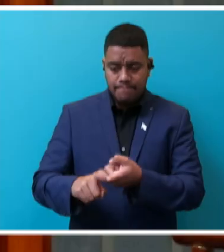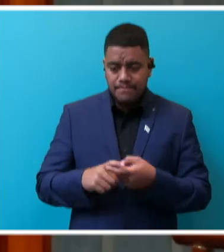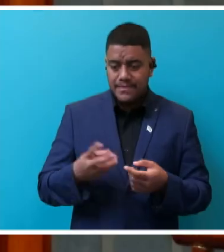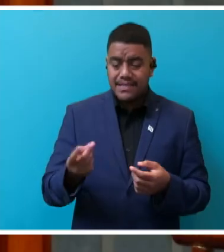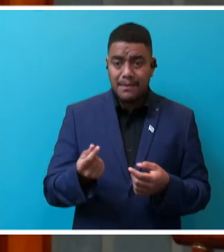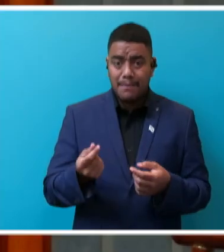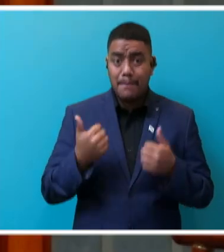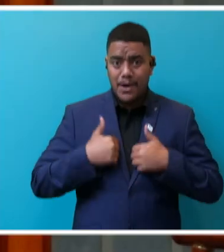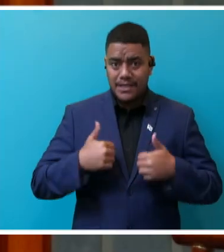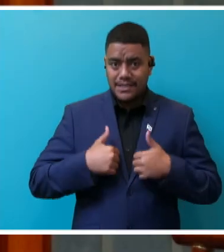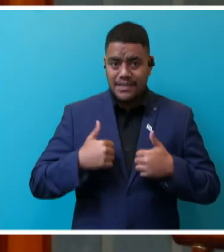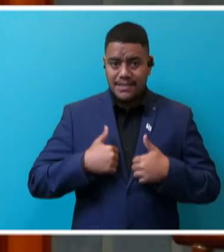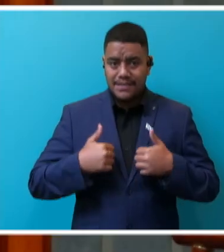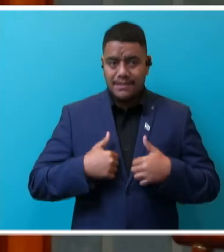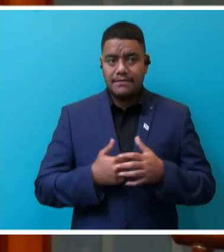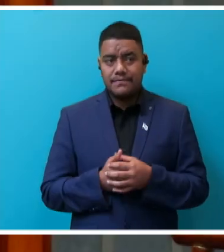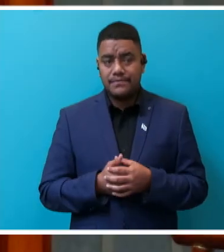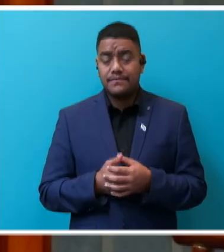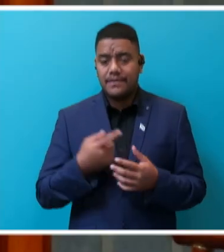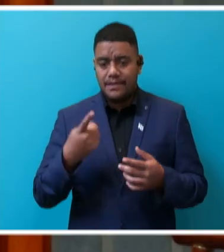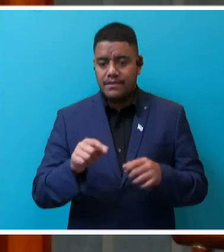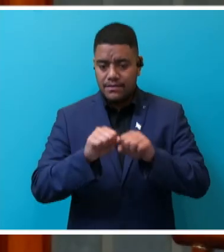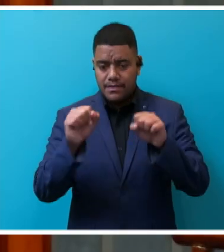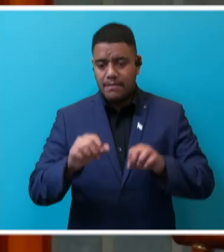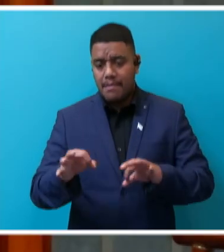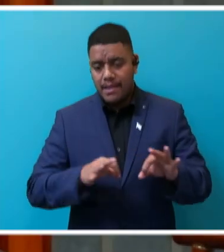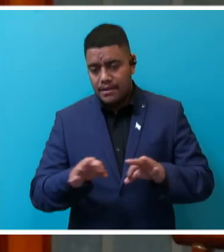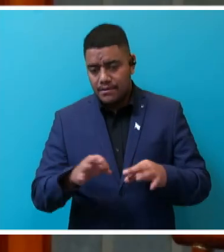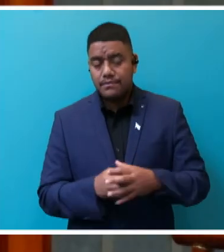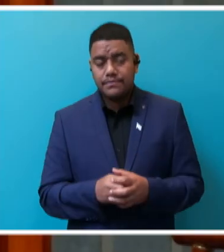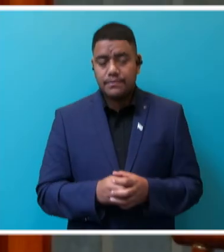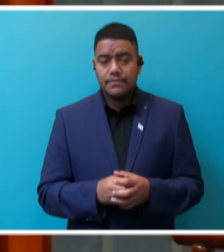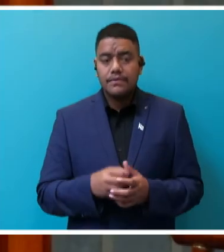and impactful strategies as reflected in the